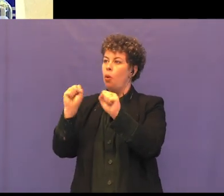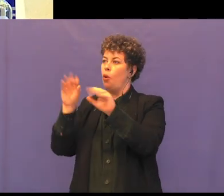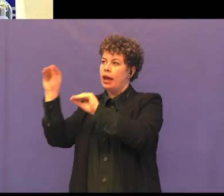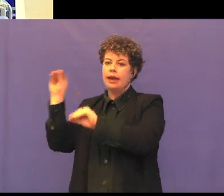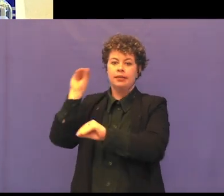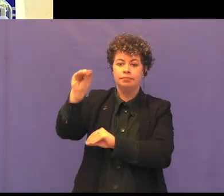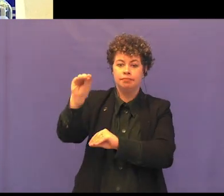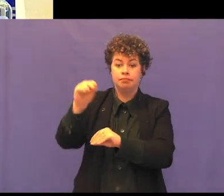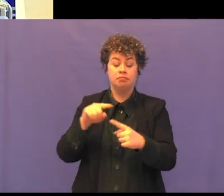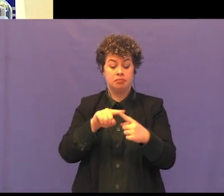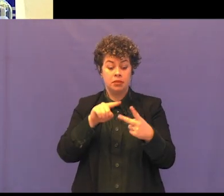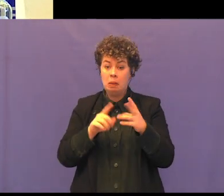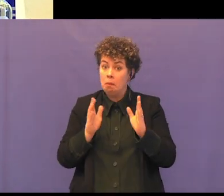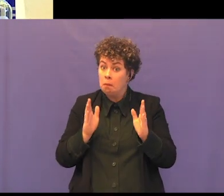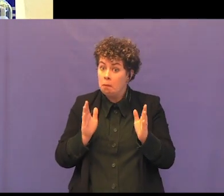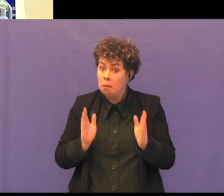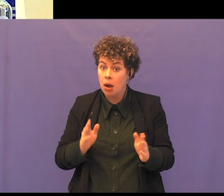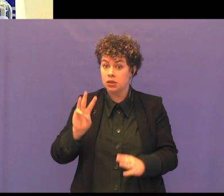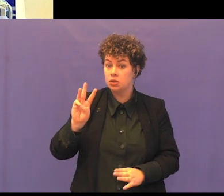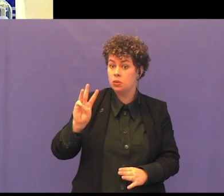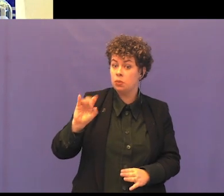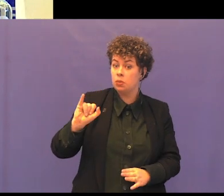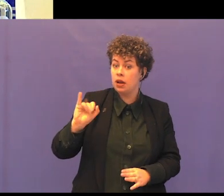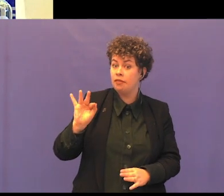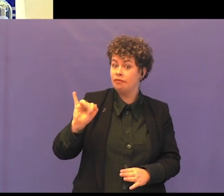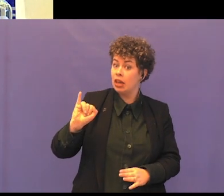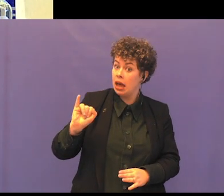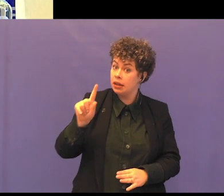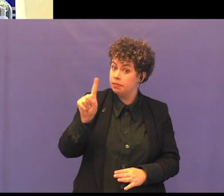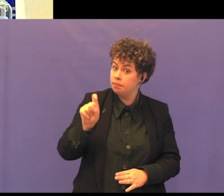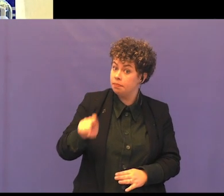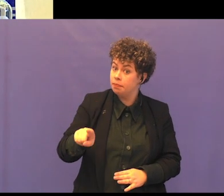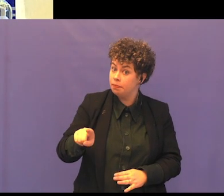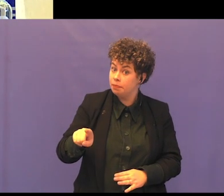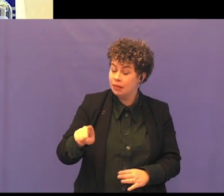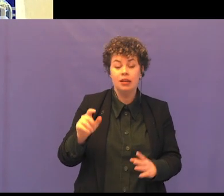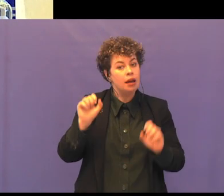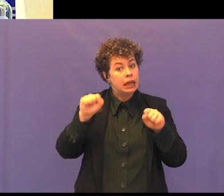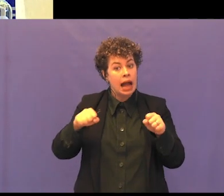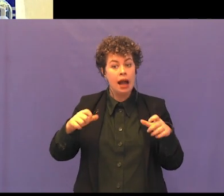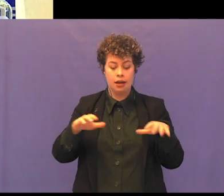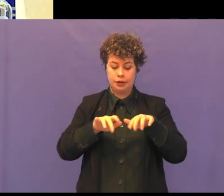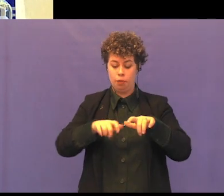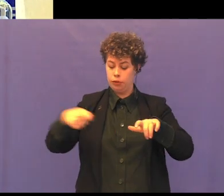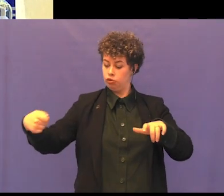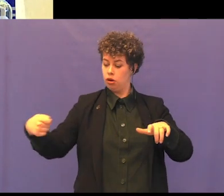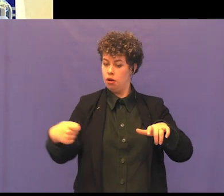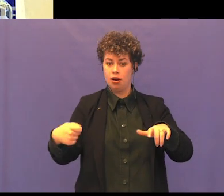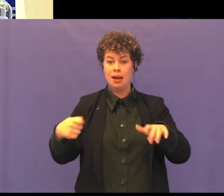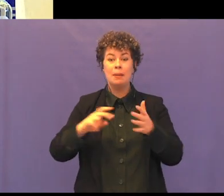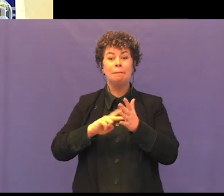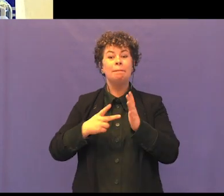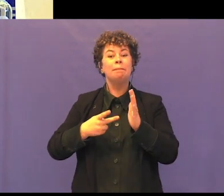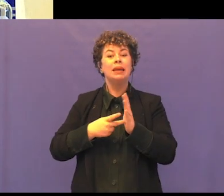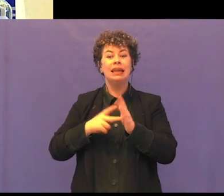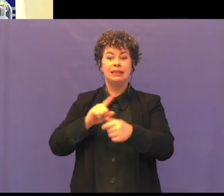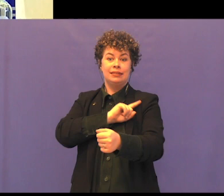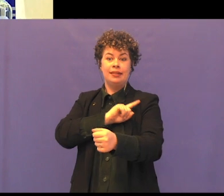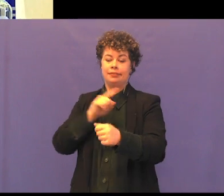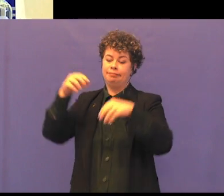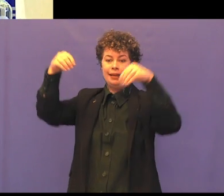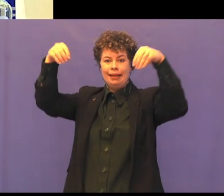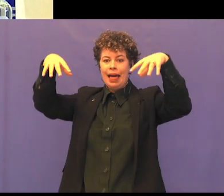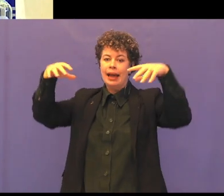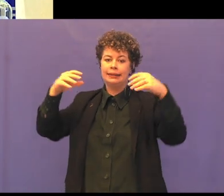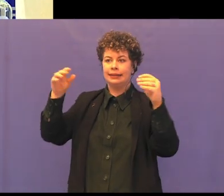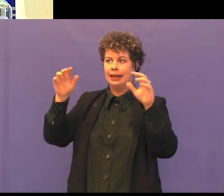you reduce your energy consumption. Is there a sense in which I can,